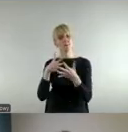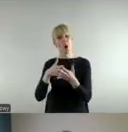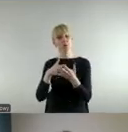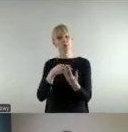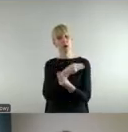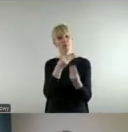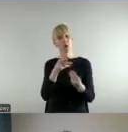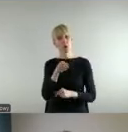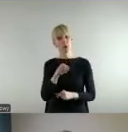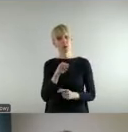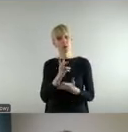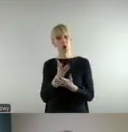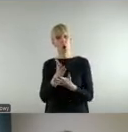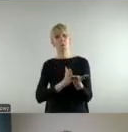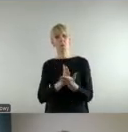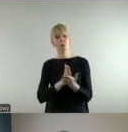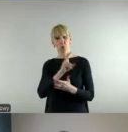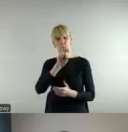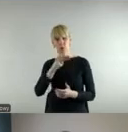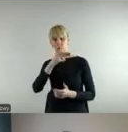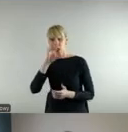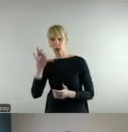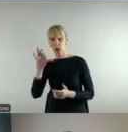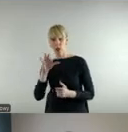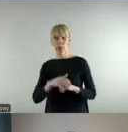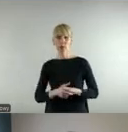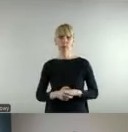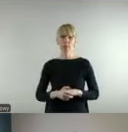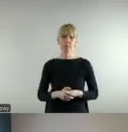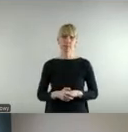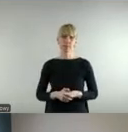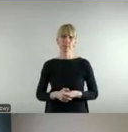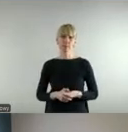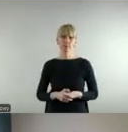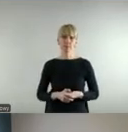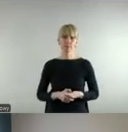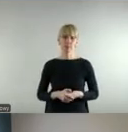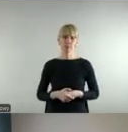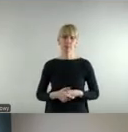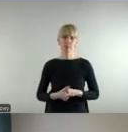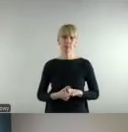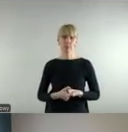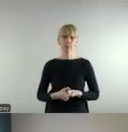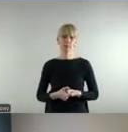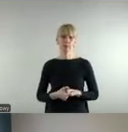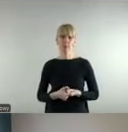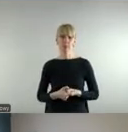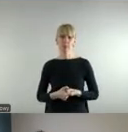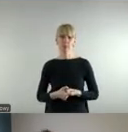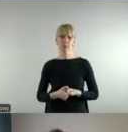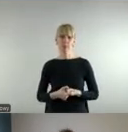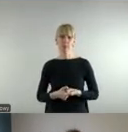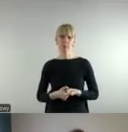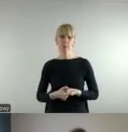from the handling of extreme weather Hans regarding to the evacuation process. We